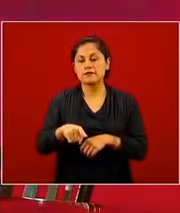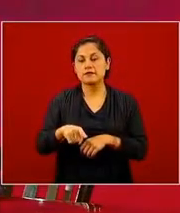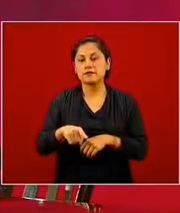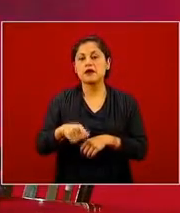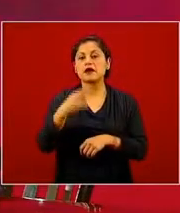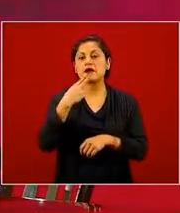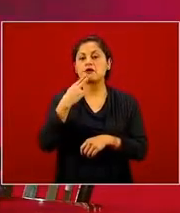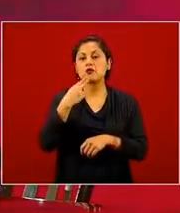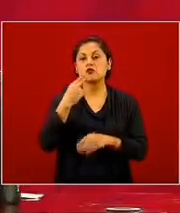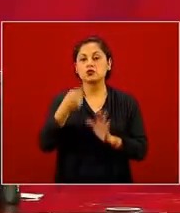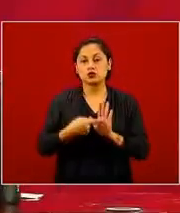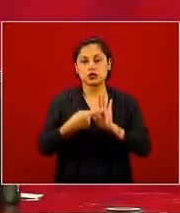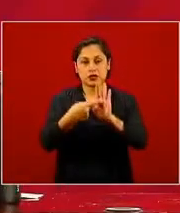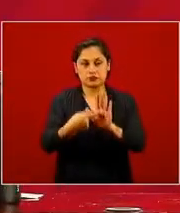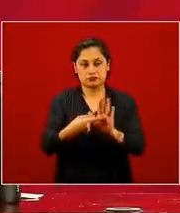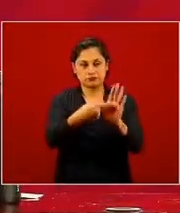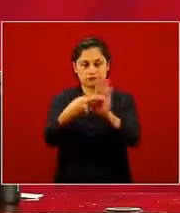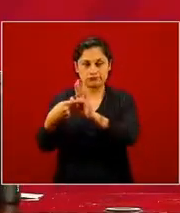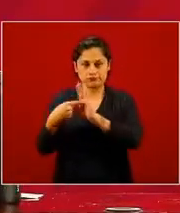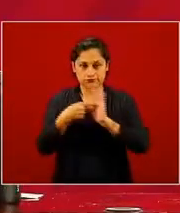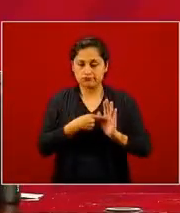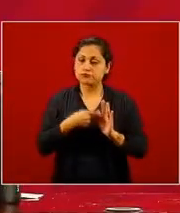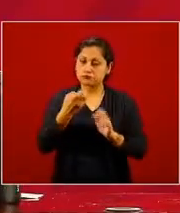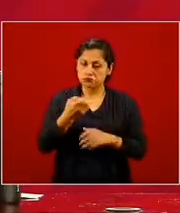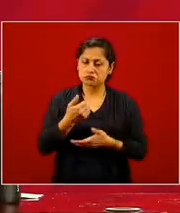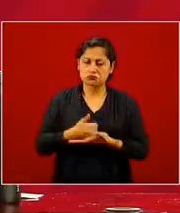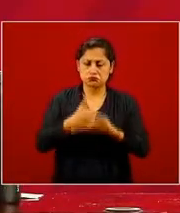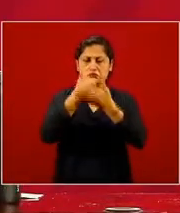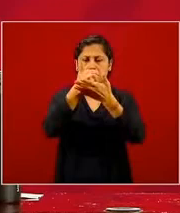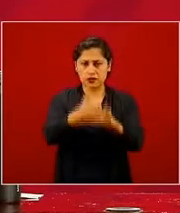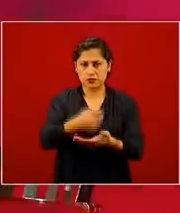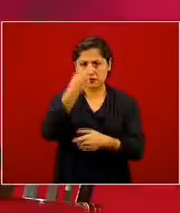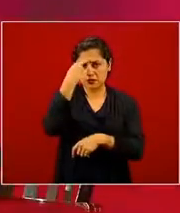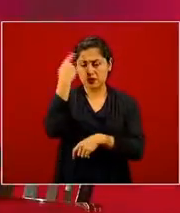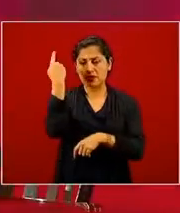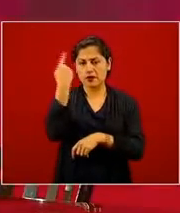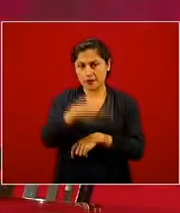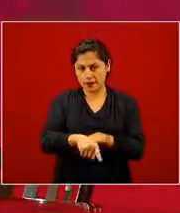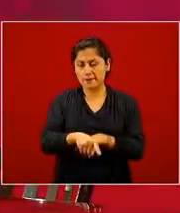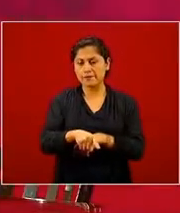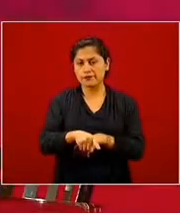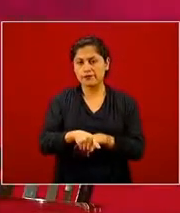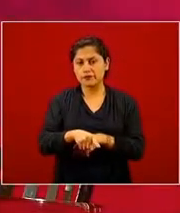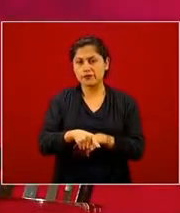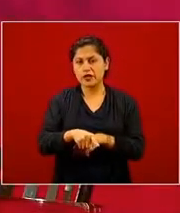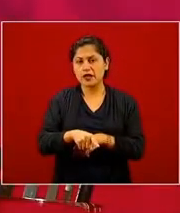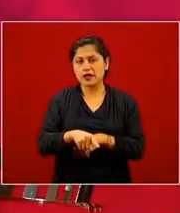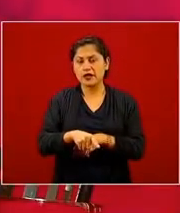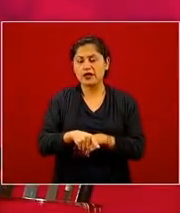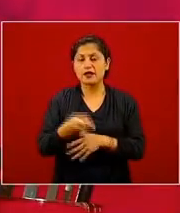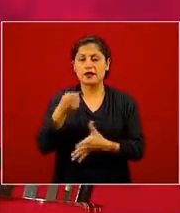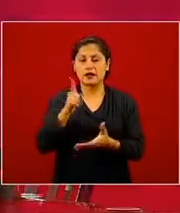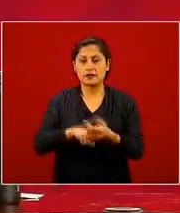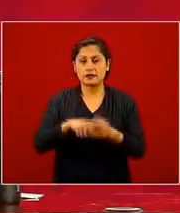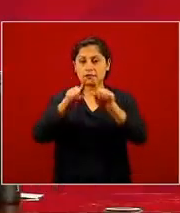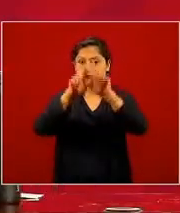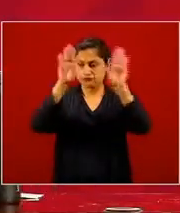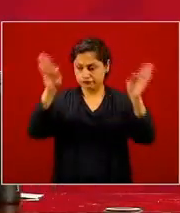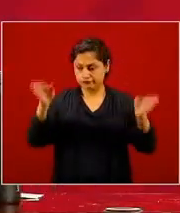two reasons. And this is why we will be now showing this the use of